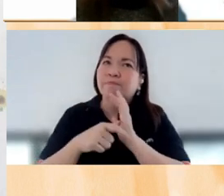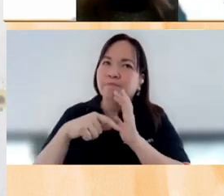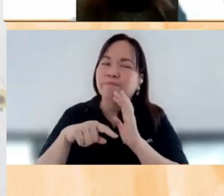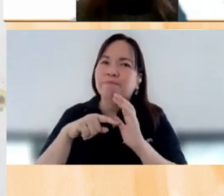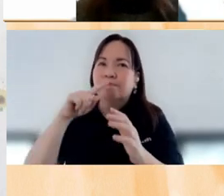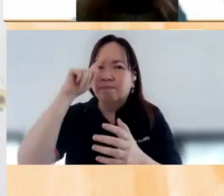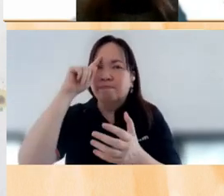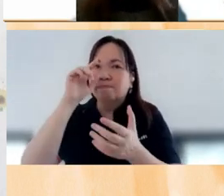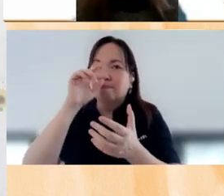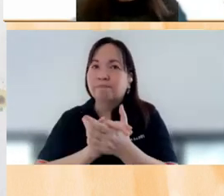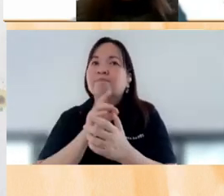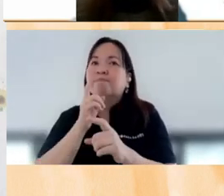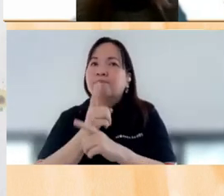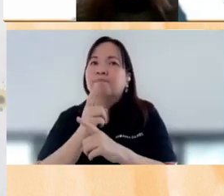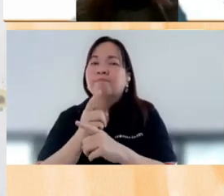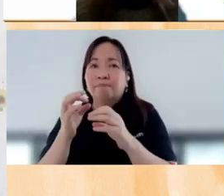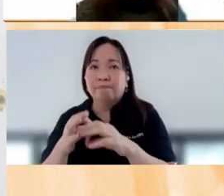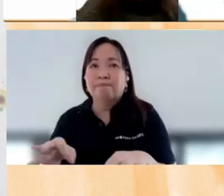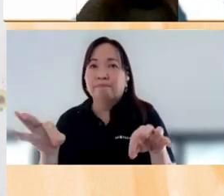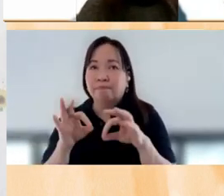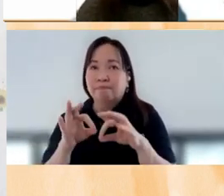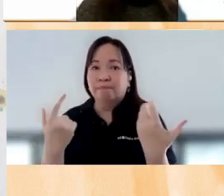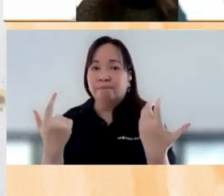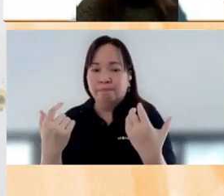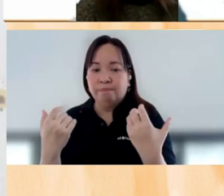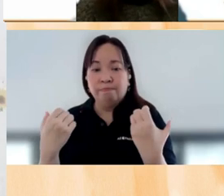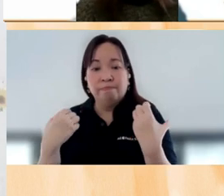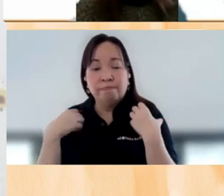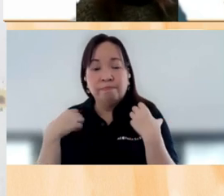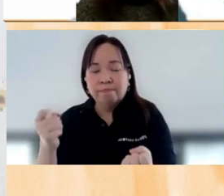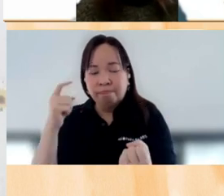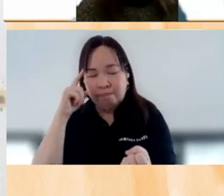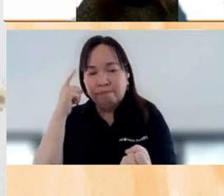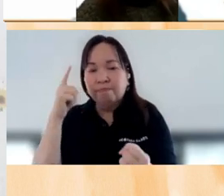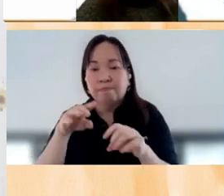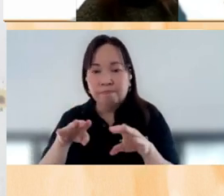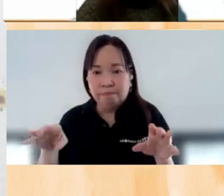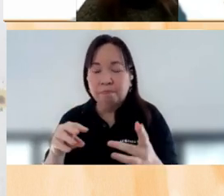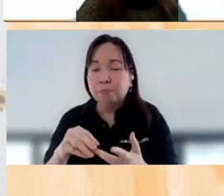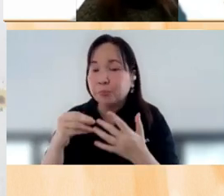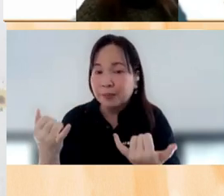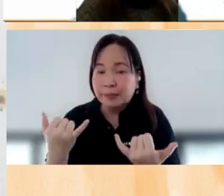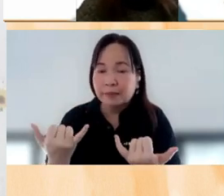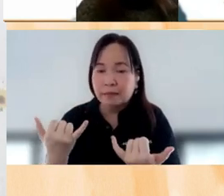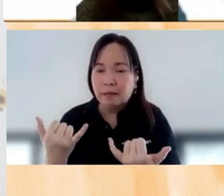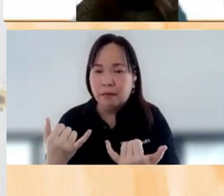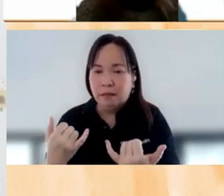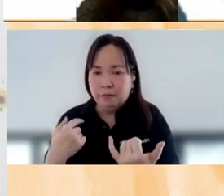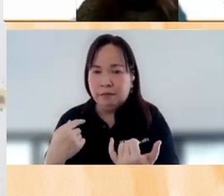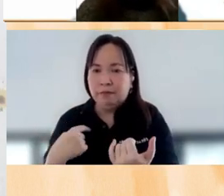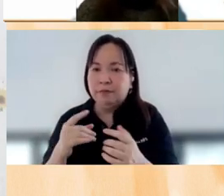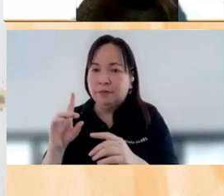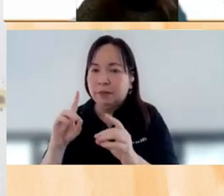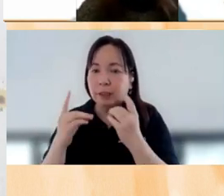na tunay ngang napakahalaga ng kalusugan ng kaisipan ng mga bata, lalo na sa kasalukuyang panahon. The Department